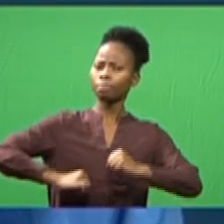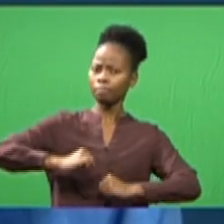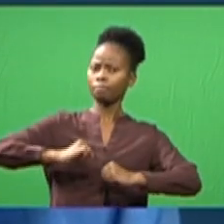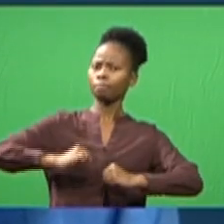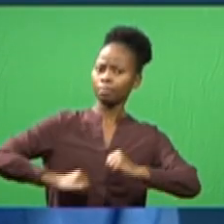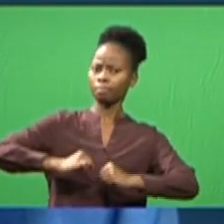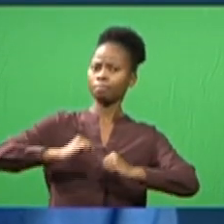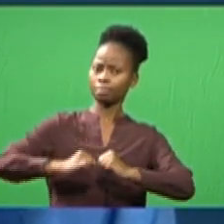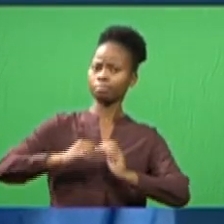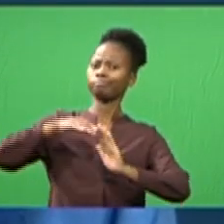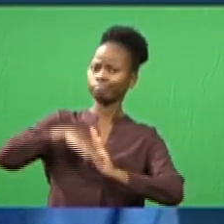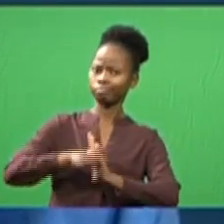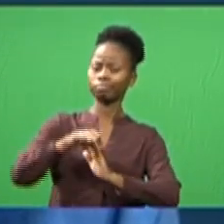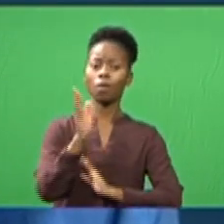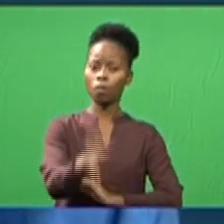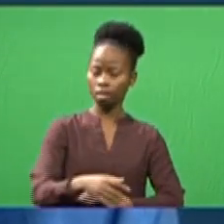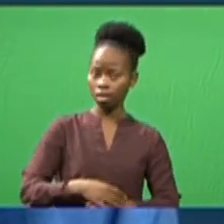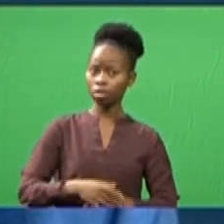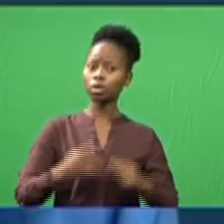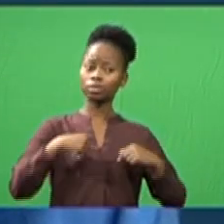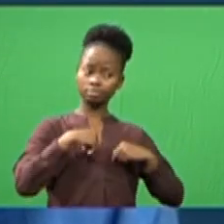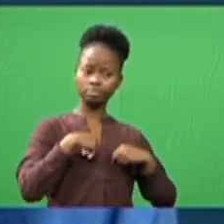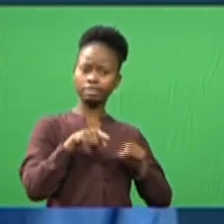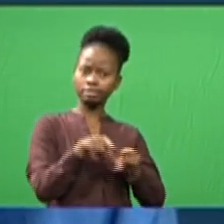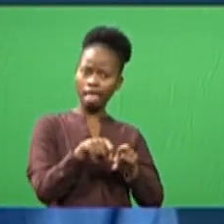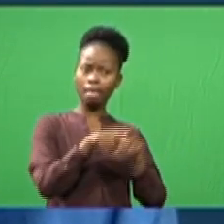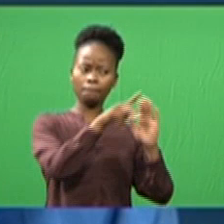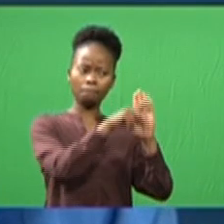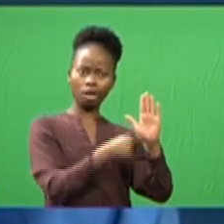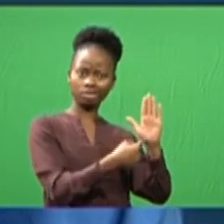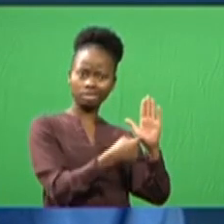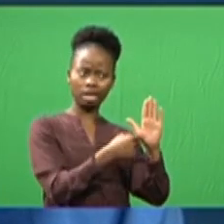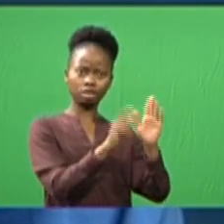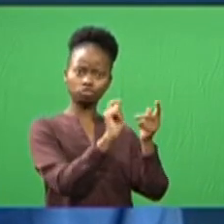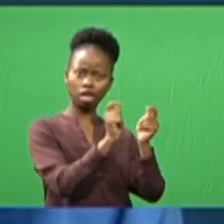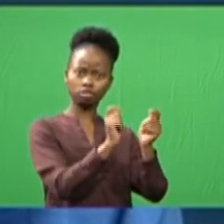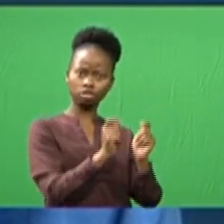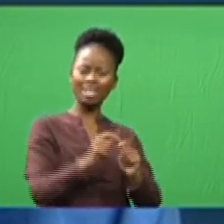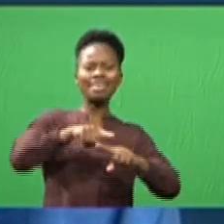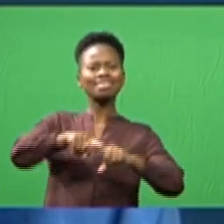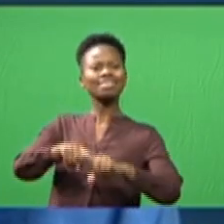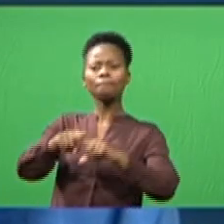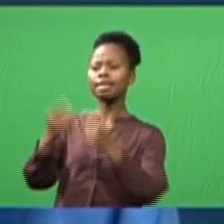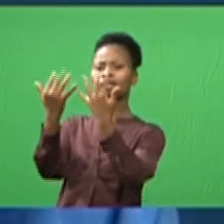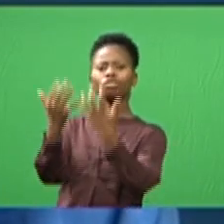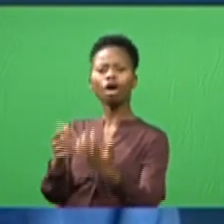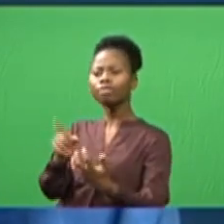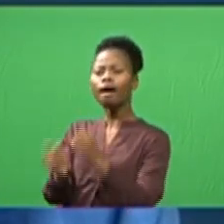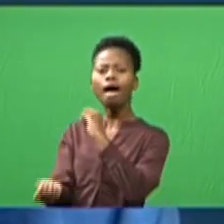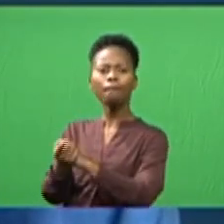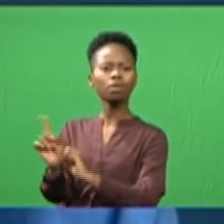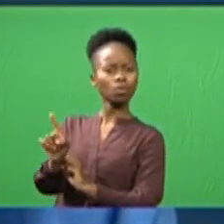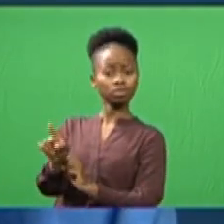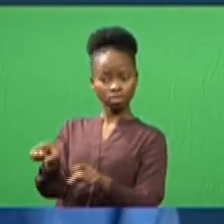this uncertain environment, policy decisions will continue to be data dependent and sensitive to the balance of risks to